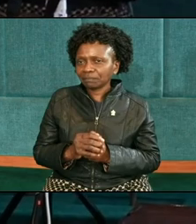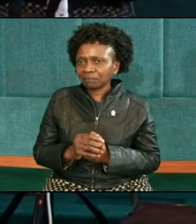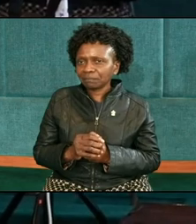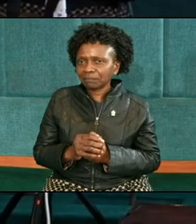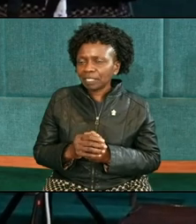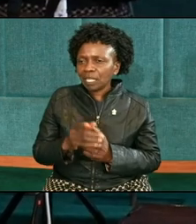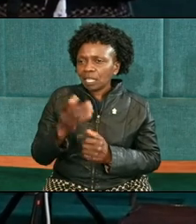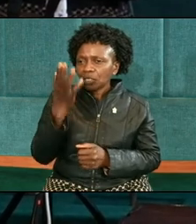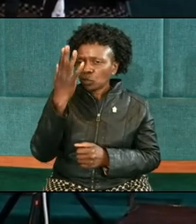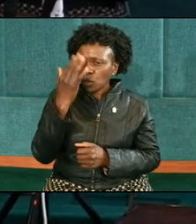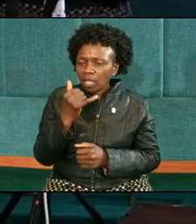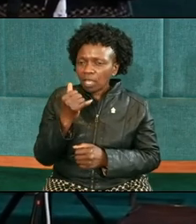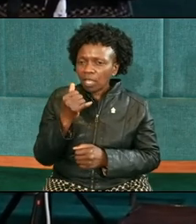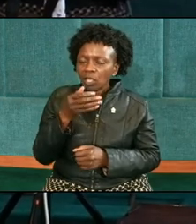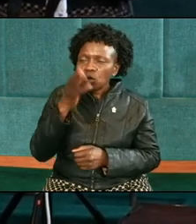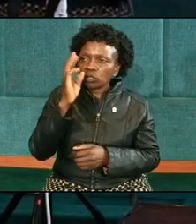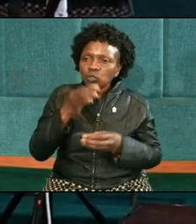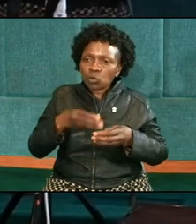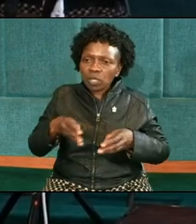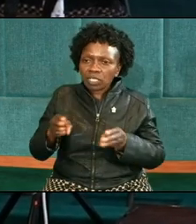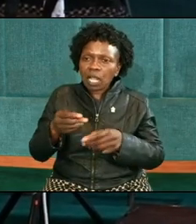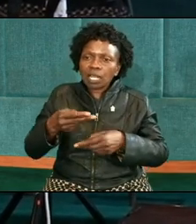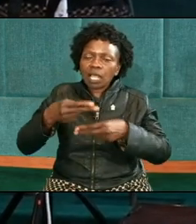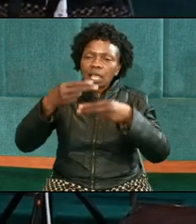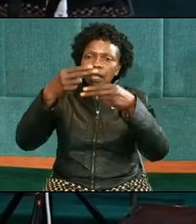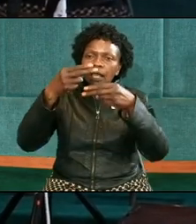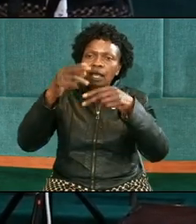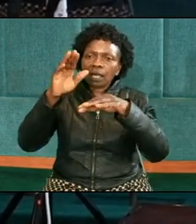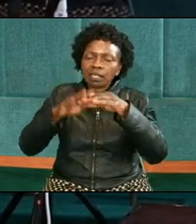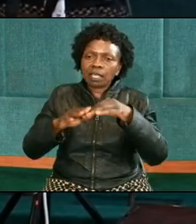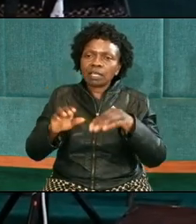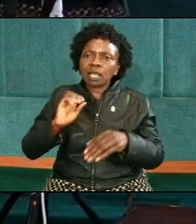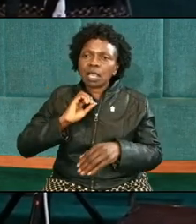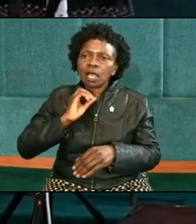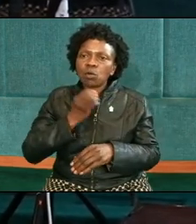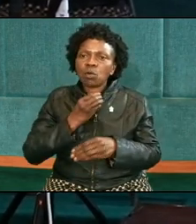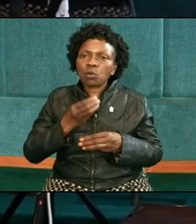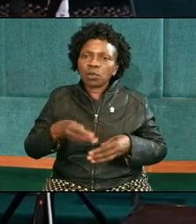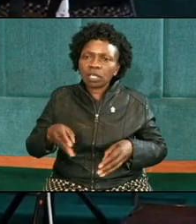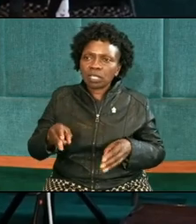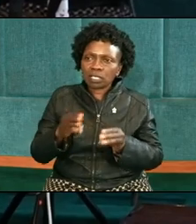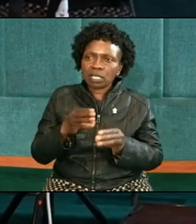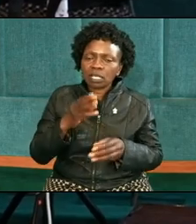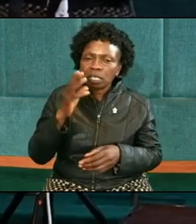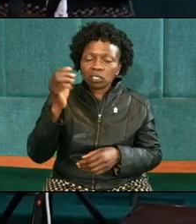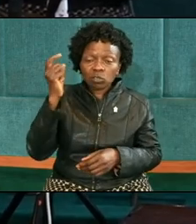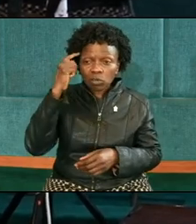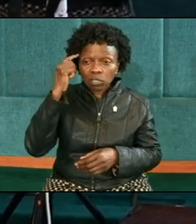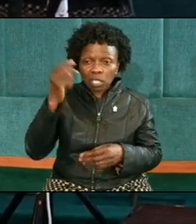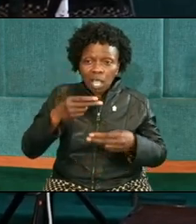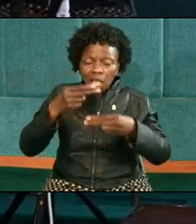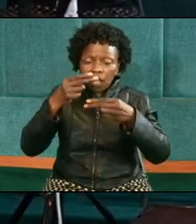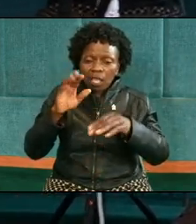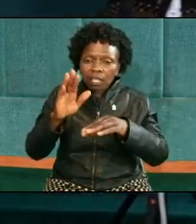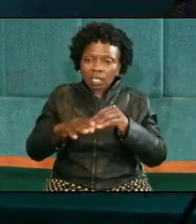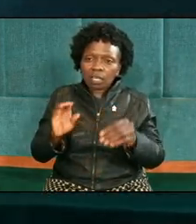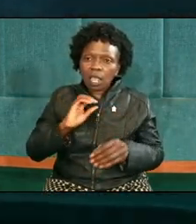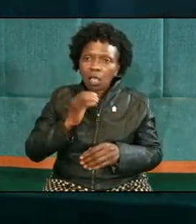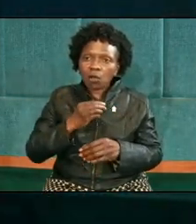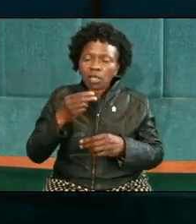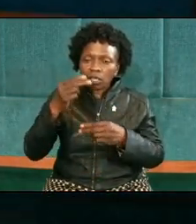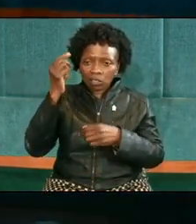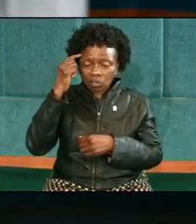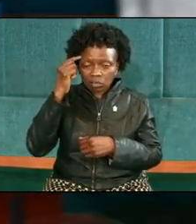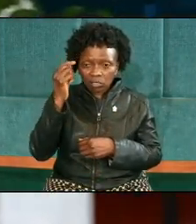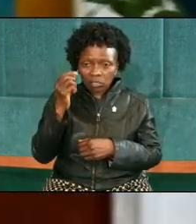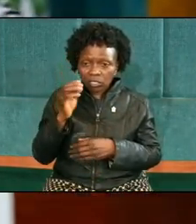That's why God's ways are higher than our ways, and his thoughts higher than our thoughts. And so the